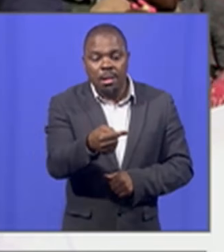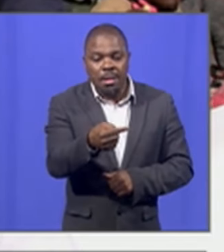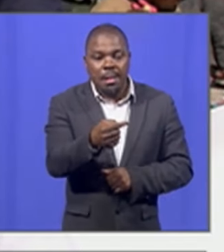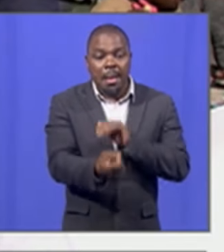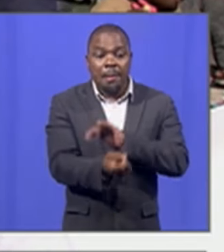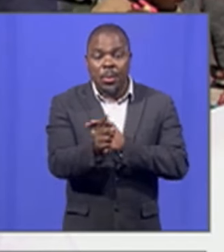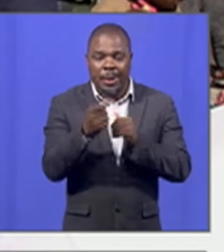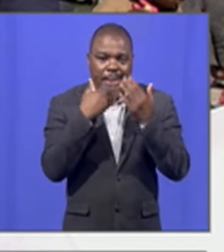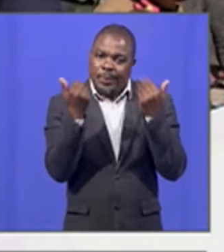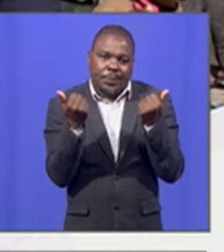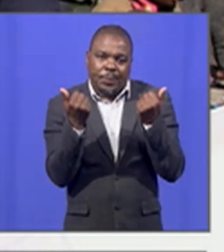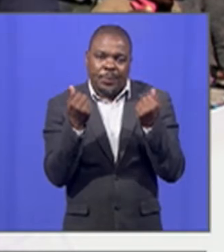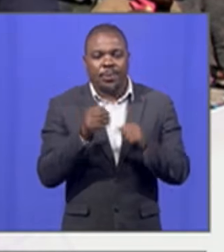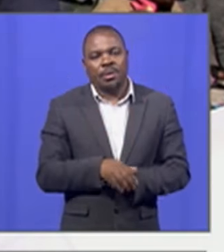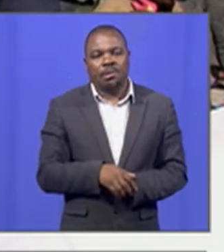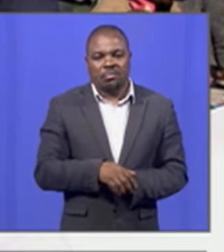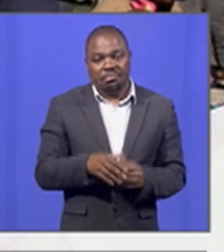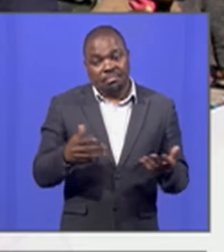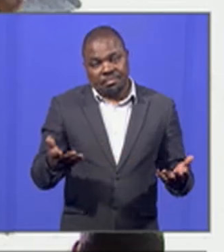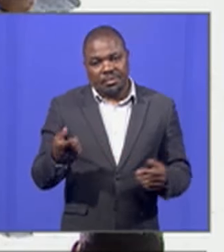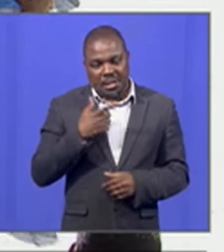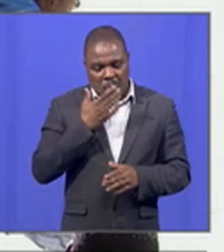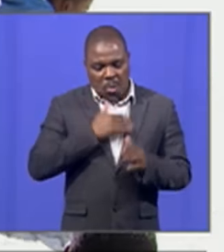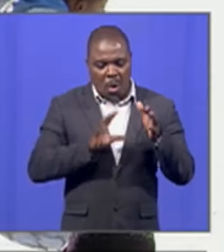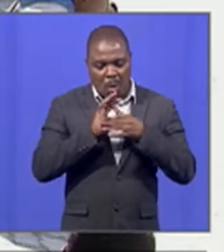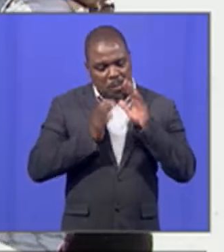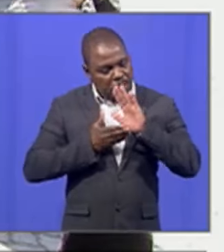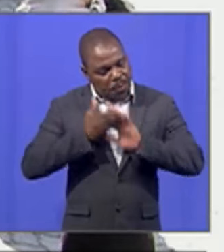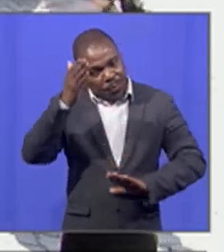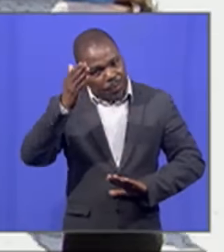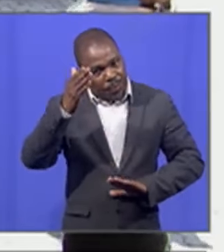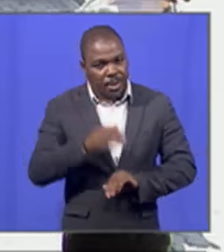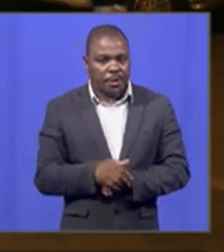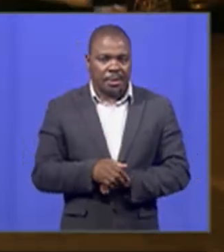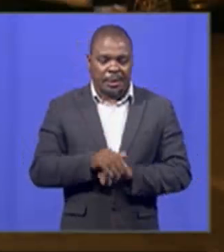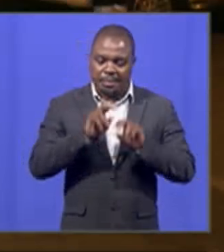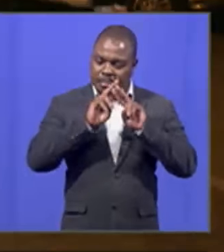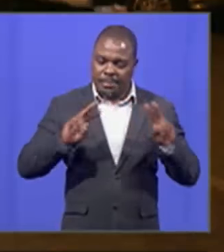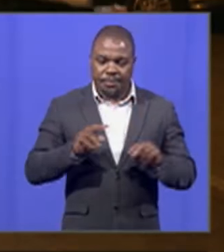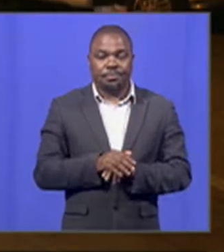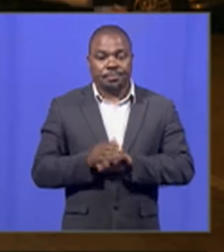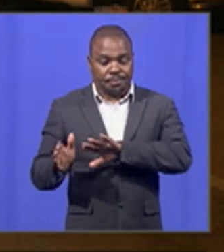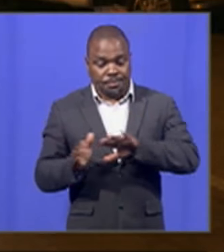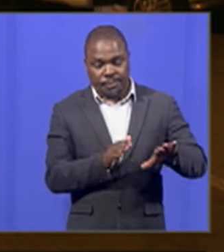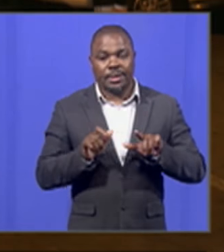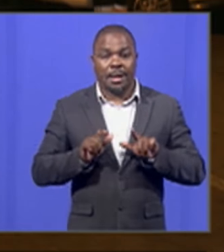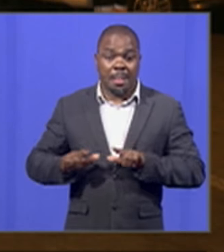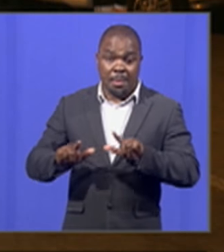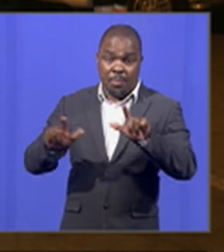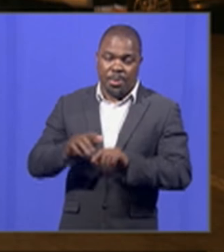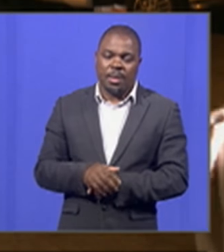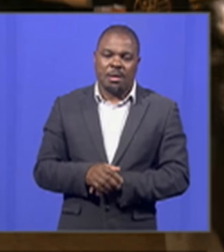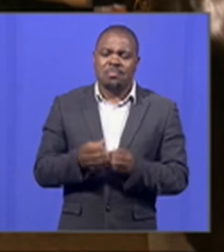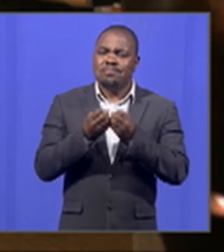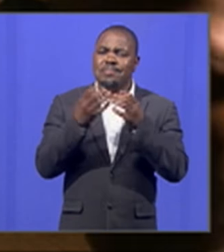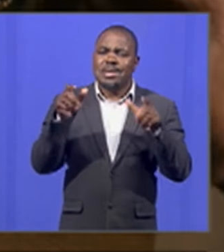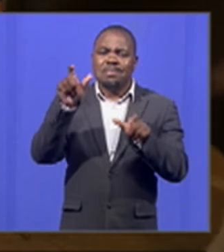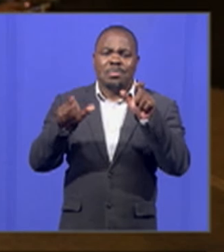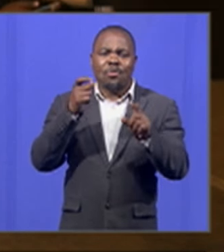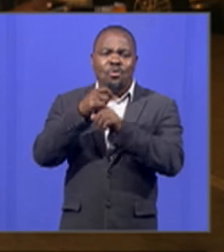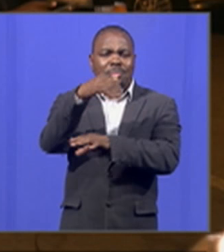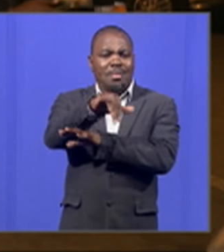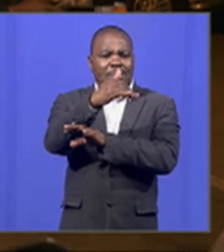moving forward. So I want to go home. I want to go in peace. Ka Limpopo diketekete tša badudi ba dinaga di šele bao